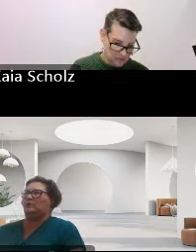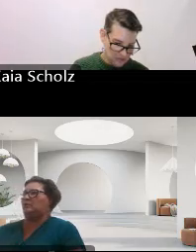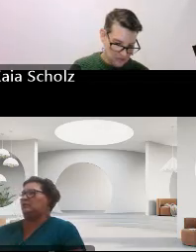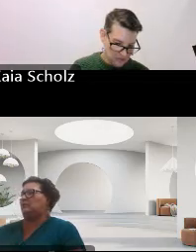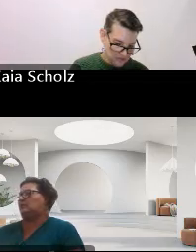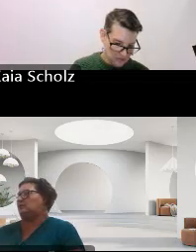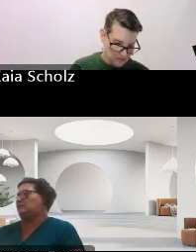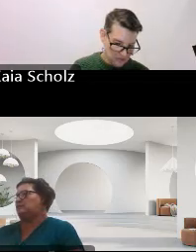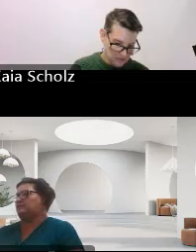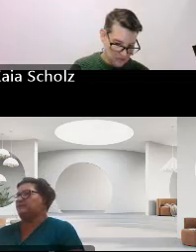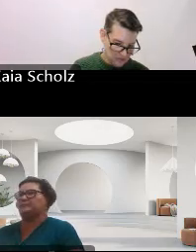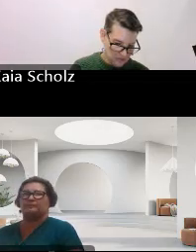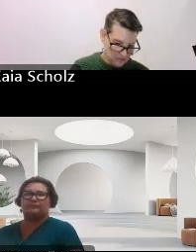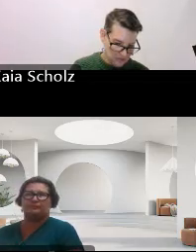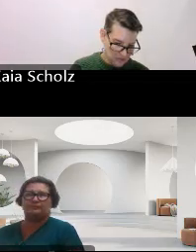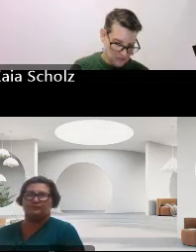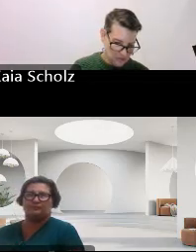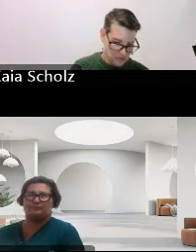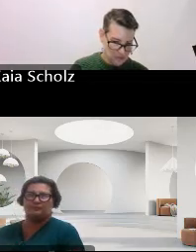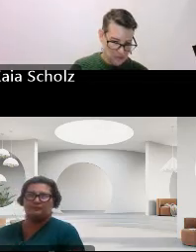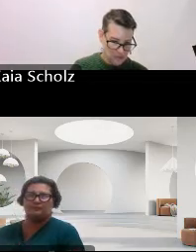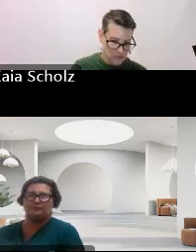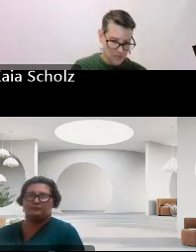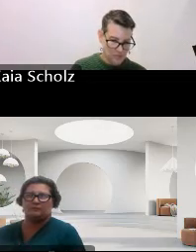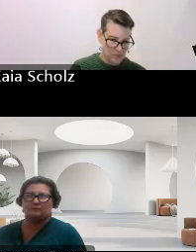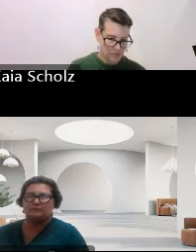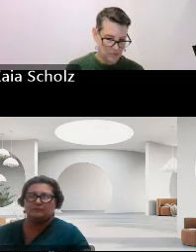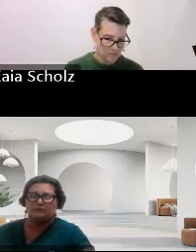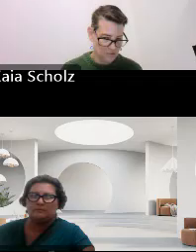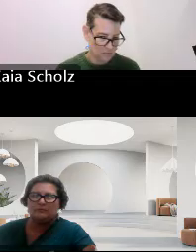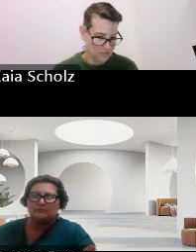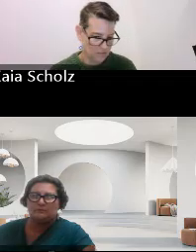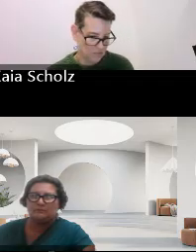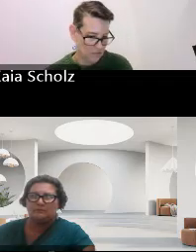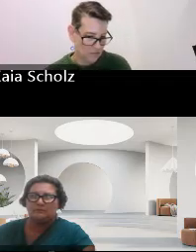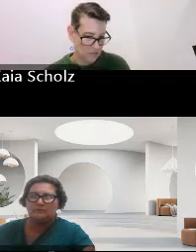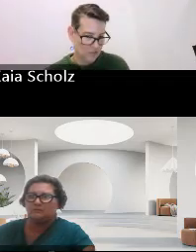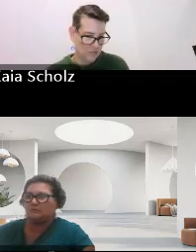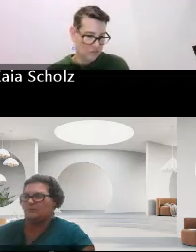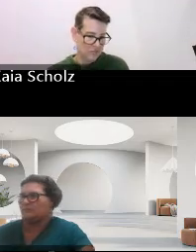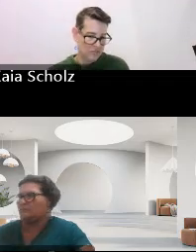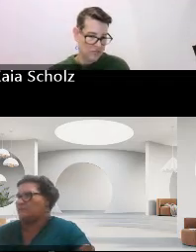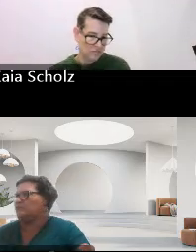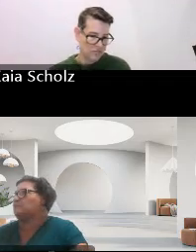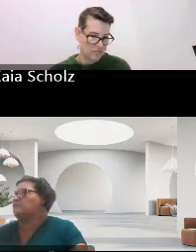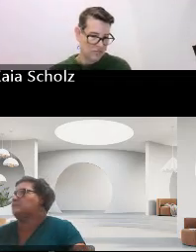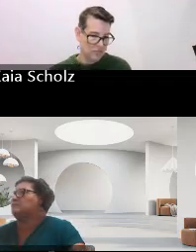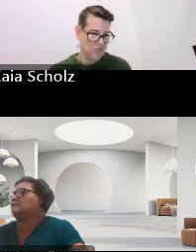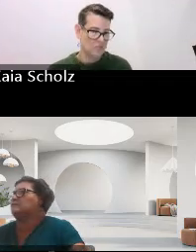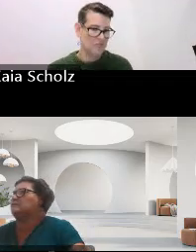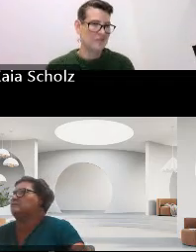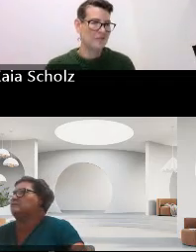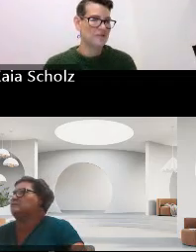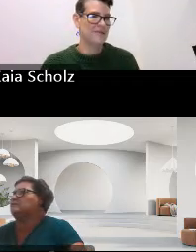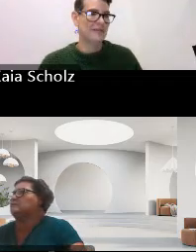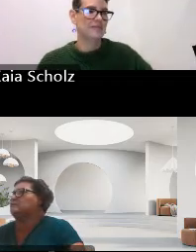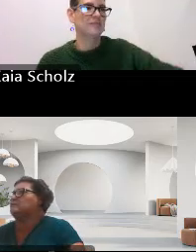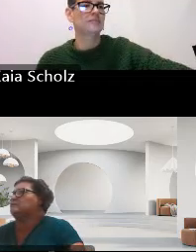your staff. And if you don't have good documentation, then sometimes, a lot of times,